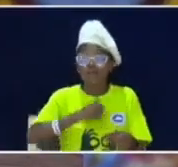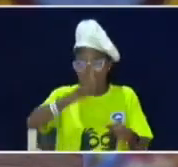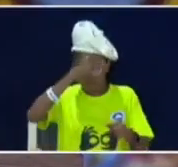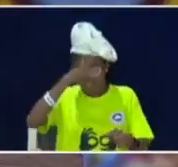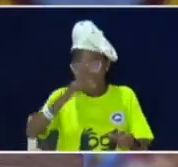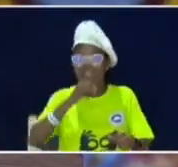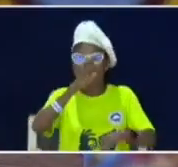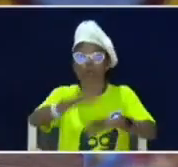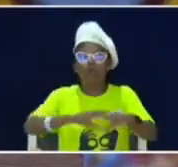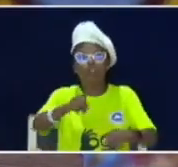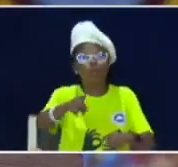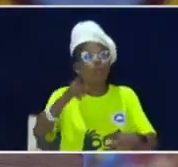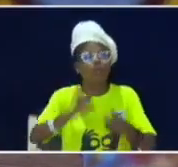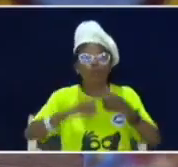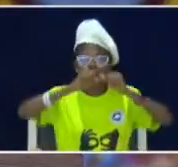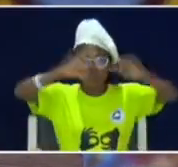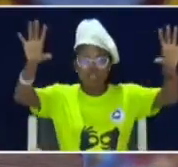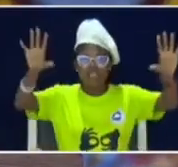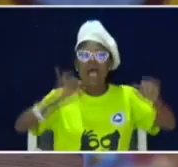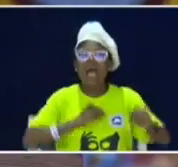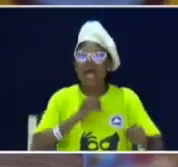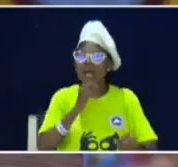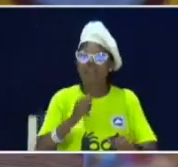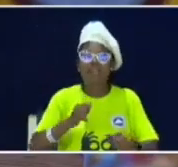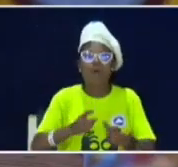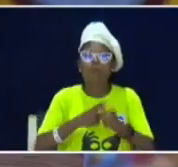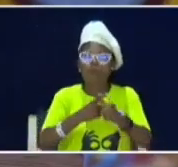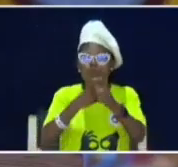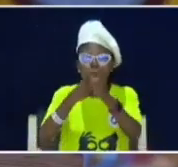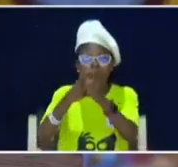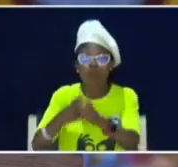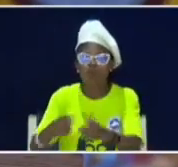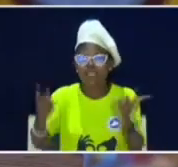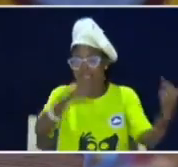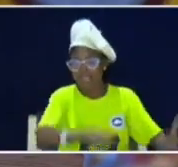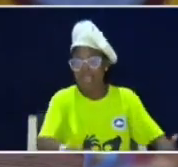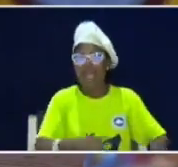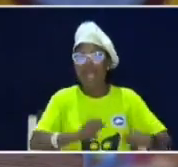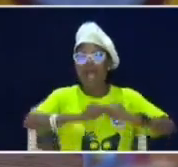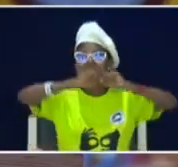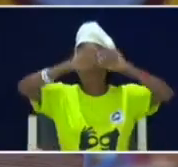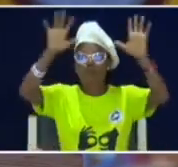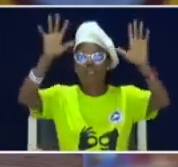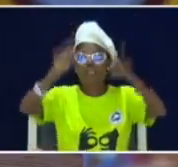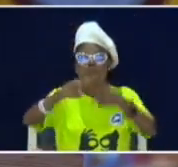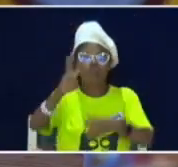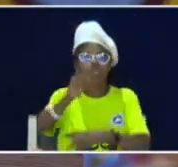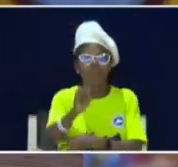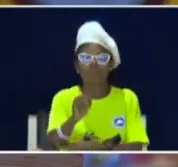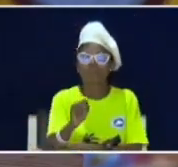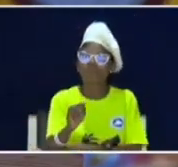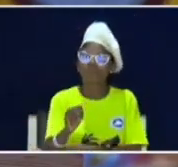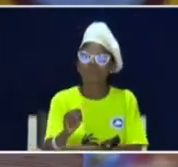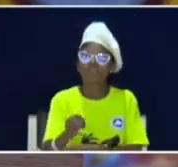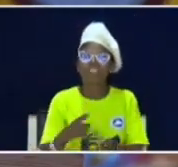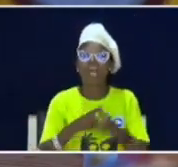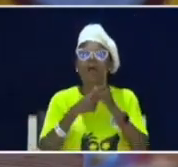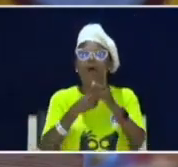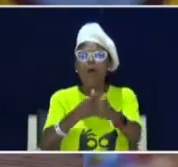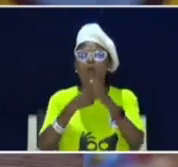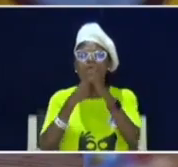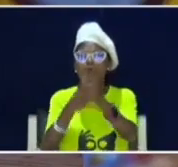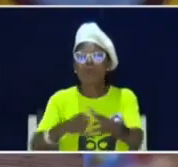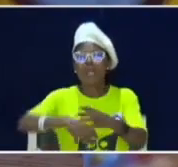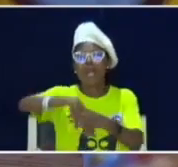want to beseech you in the name of Jesus, rush out with speed and give your life to him. Rush out with